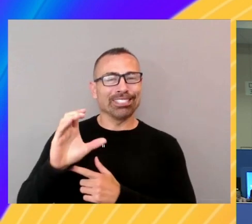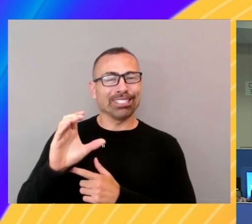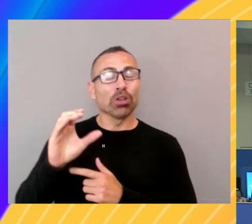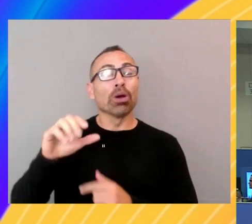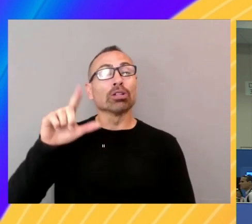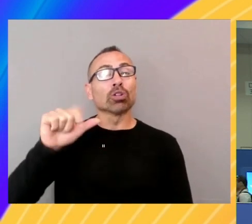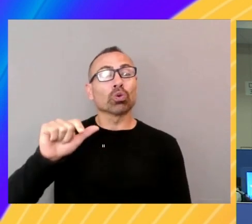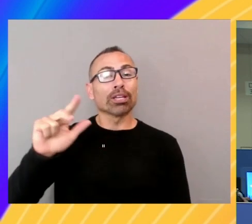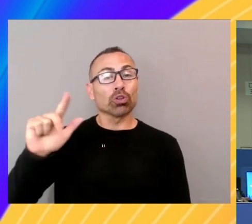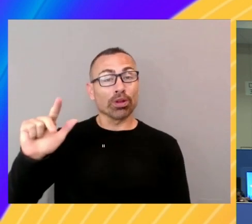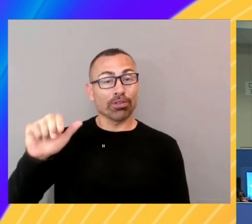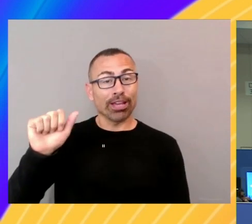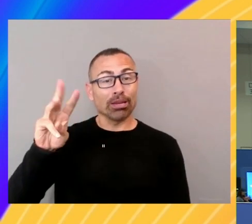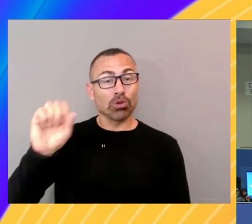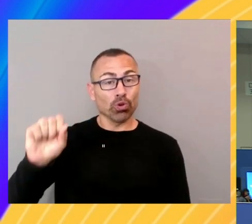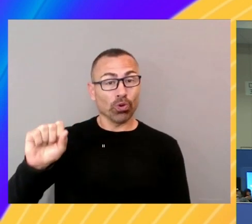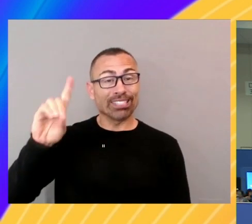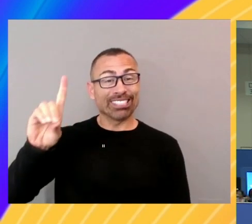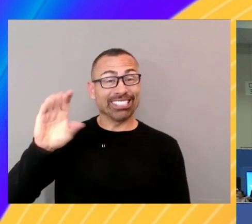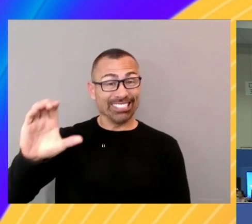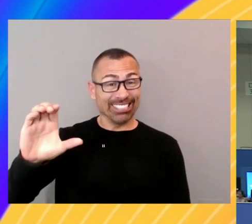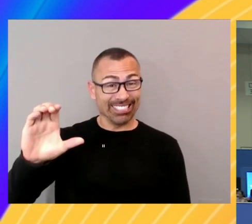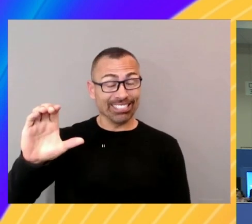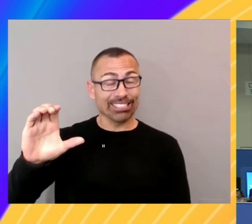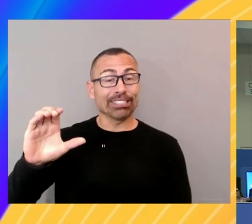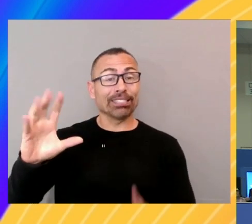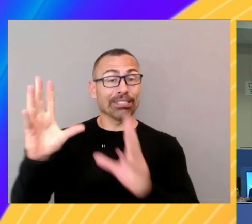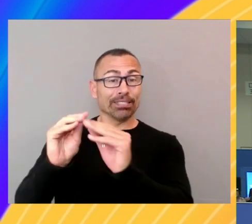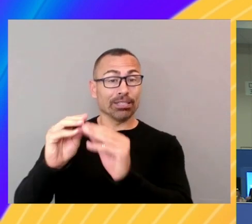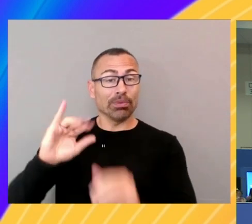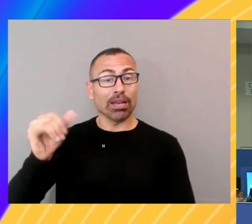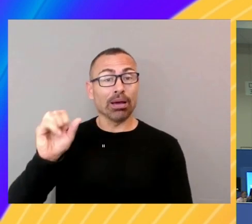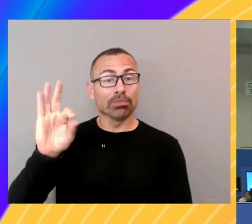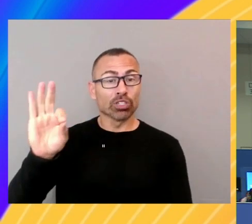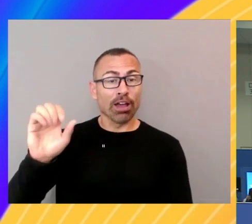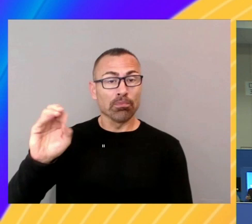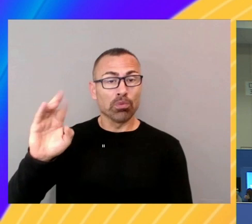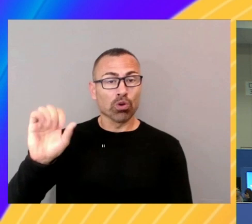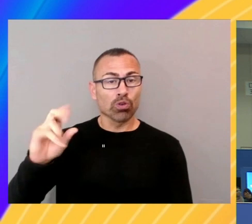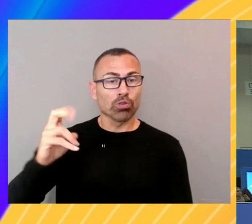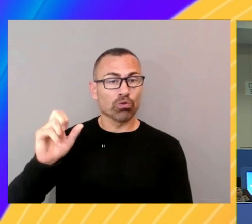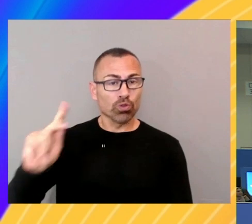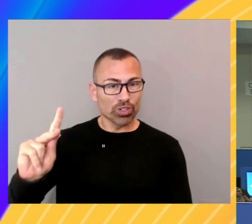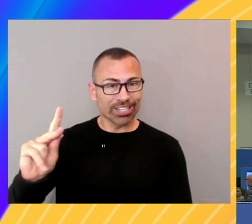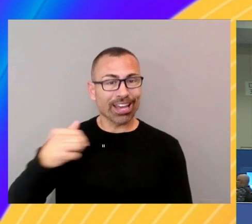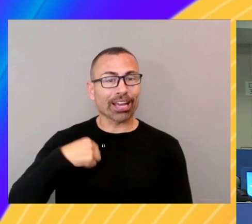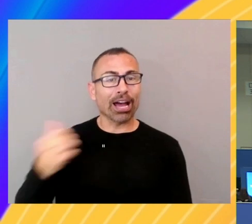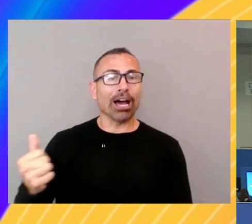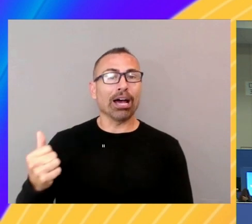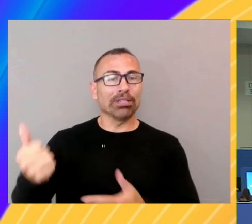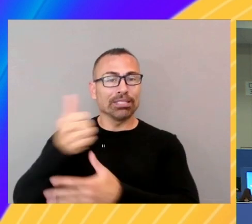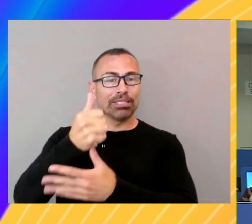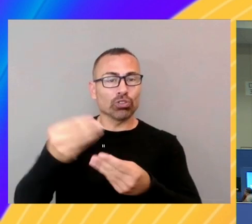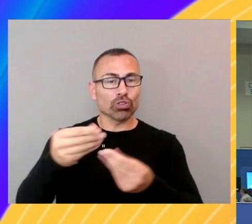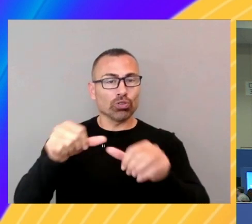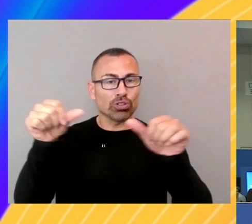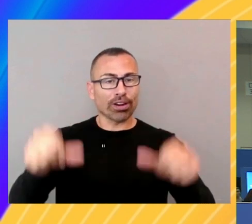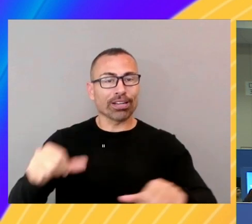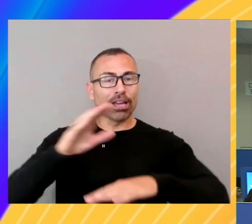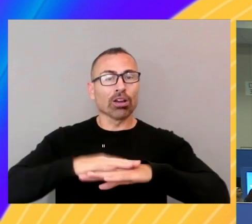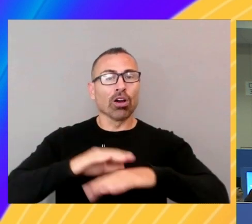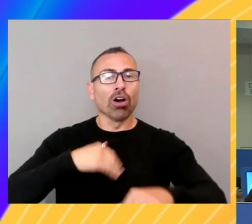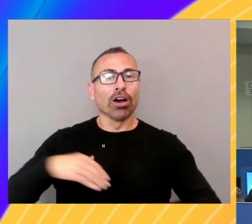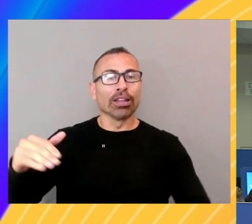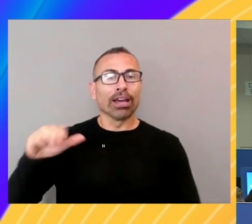DC Summit. I'm Jeff Marushak. I am a senior solutions architect on our DoD Air Force team, and we're here